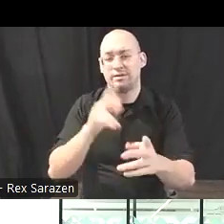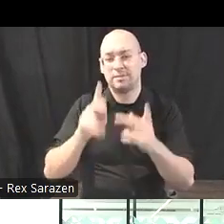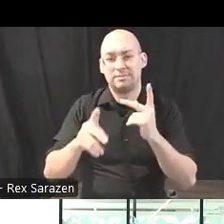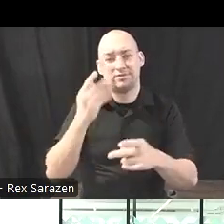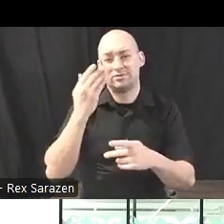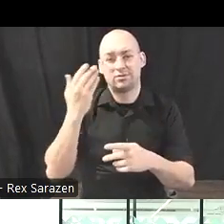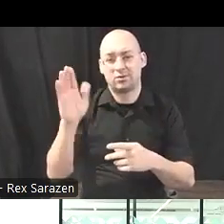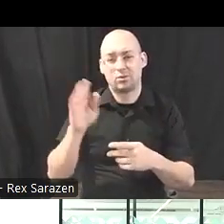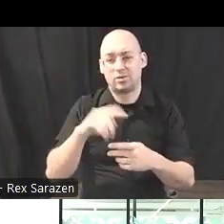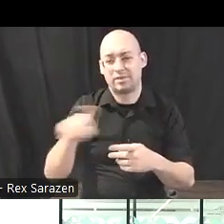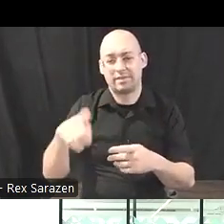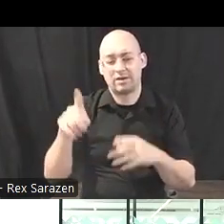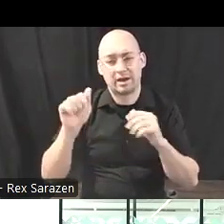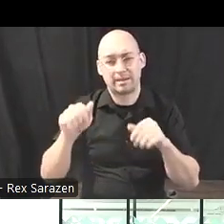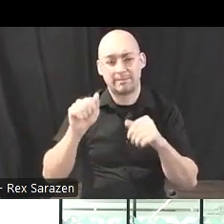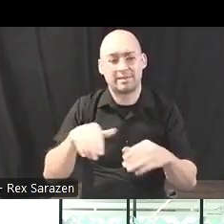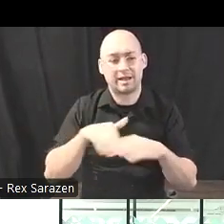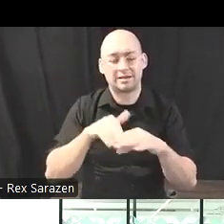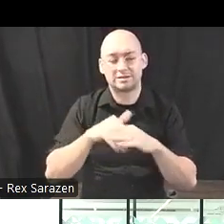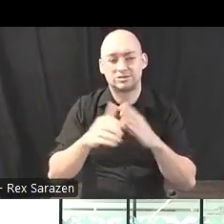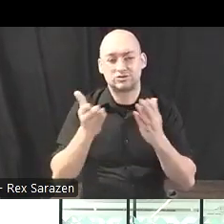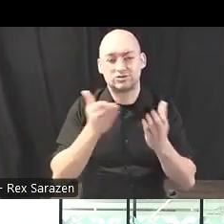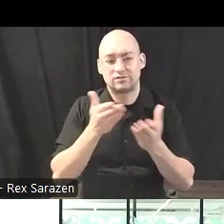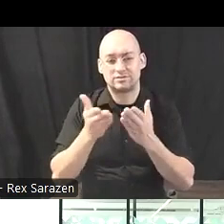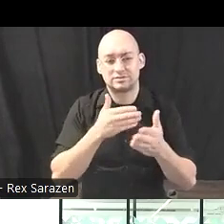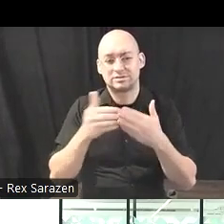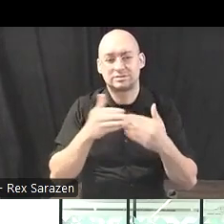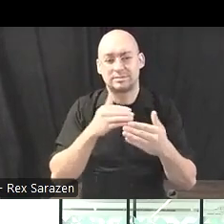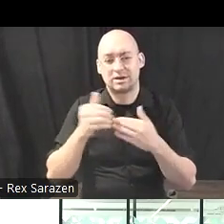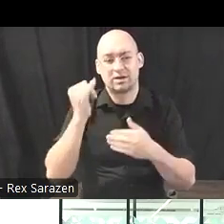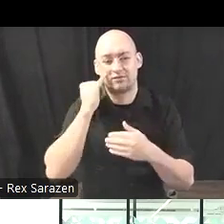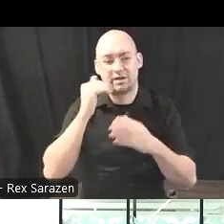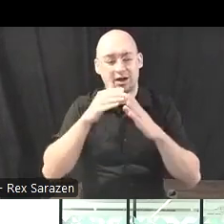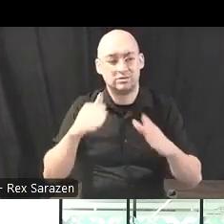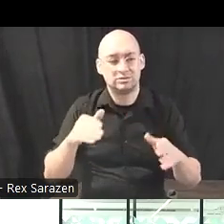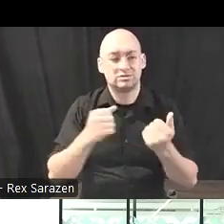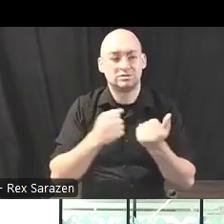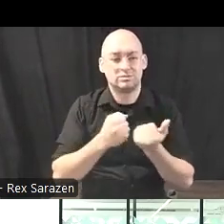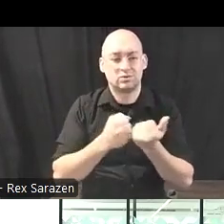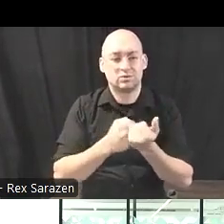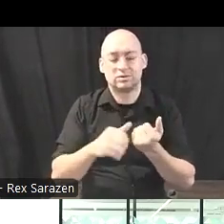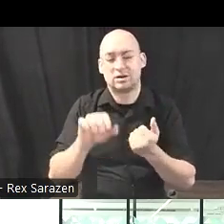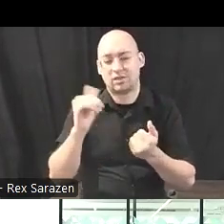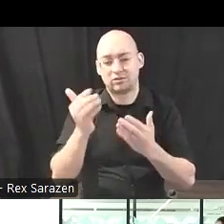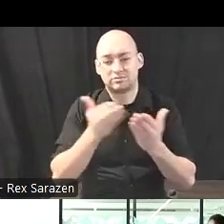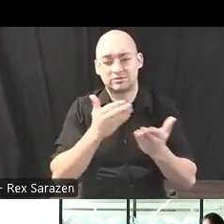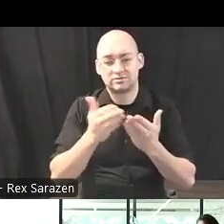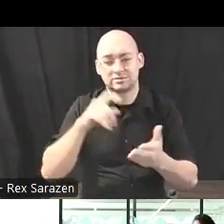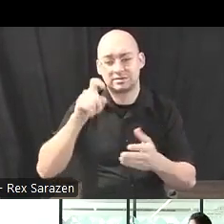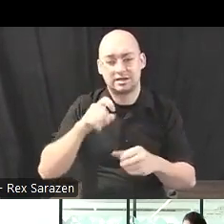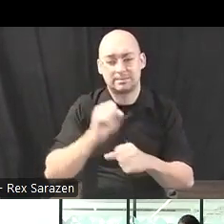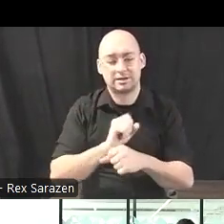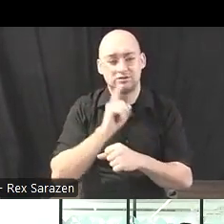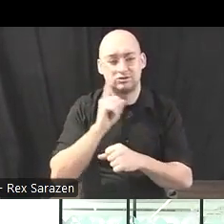that they are able to access services, whether it's through housing supports in CalAIM or other services. We need to make sure all of our